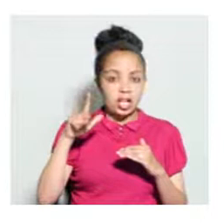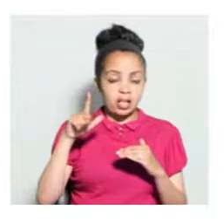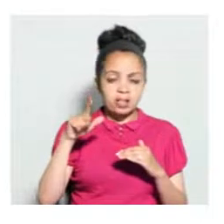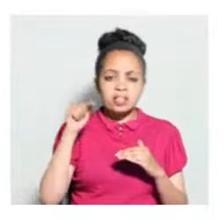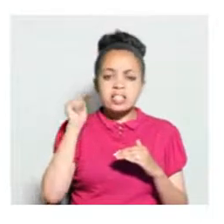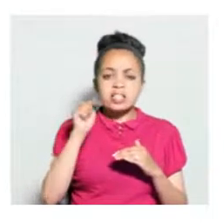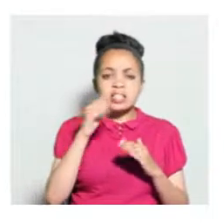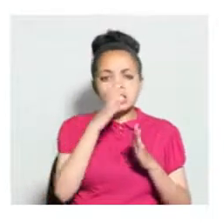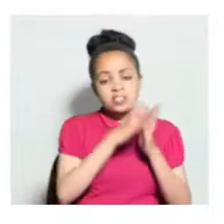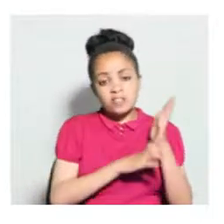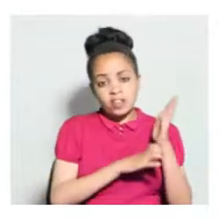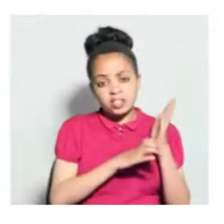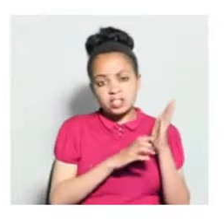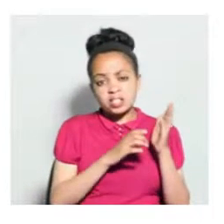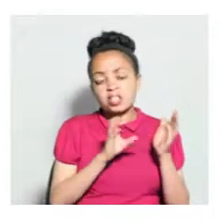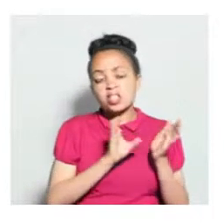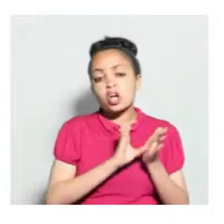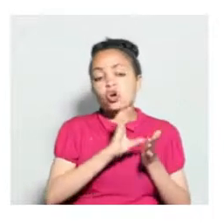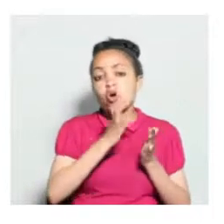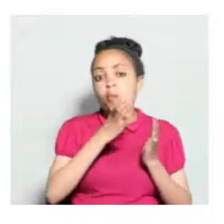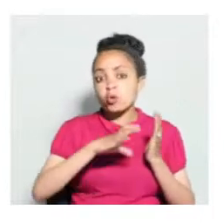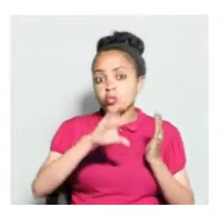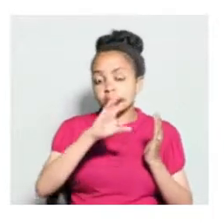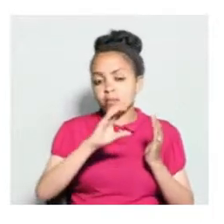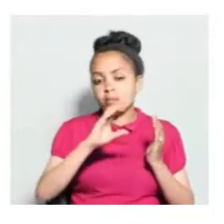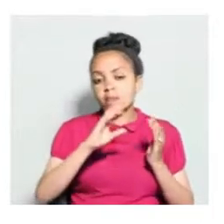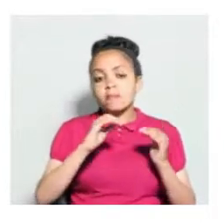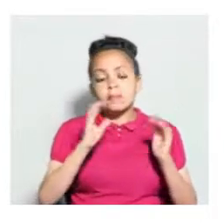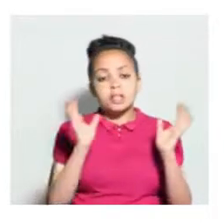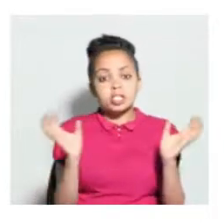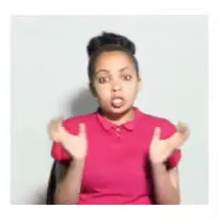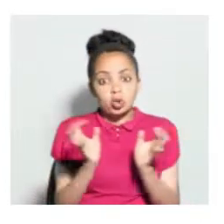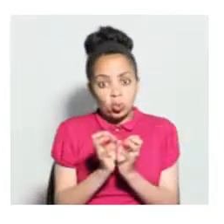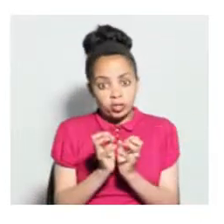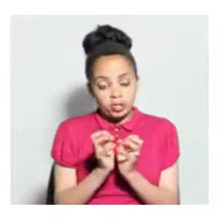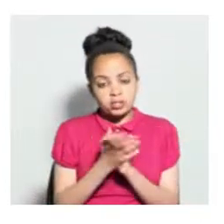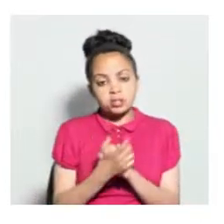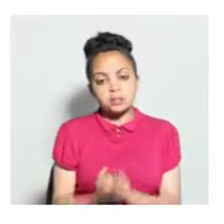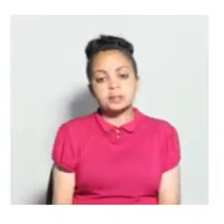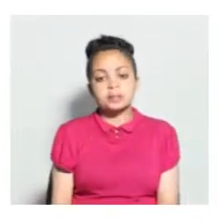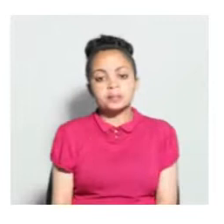During telophase II, chromosome become decondensed.